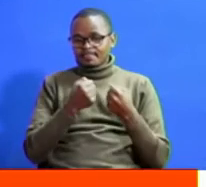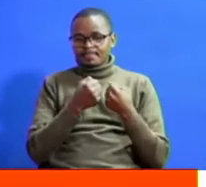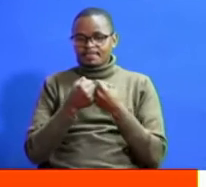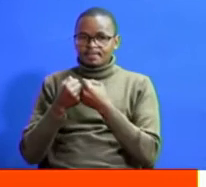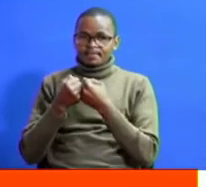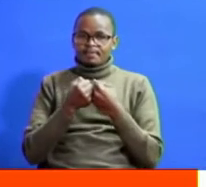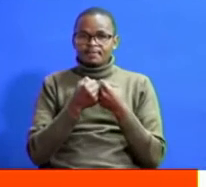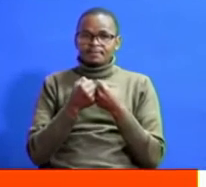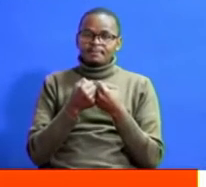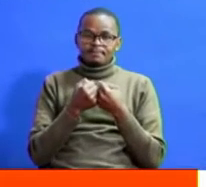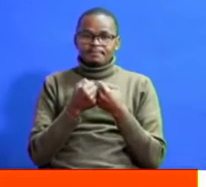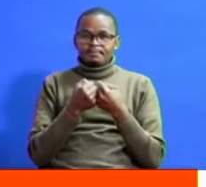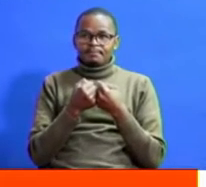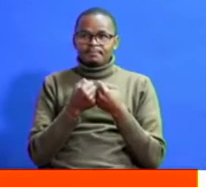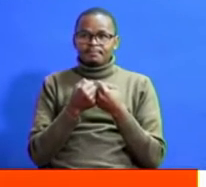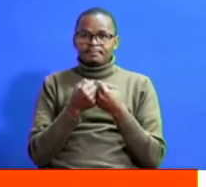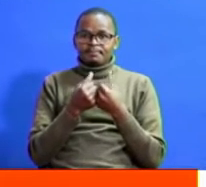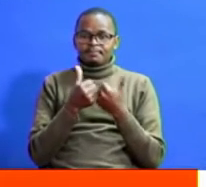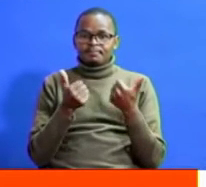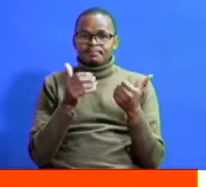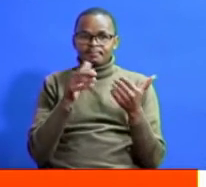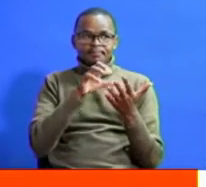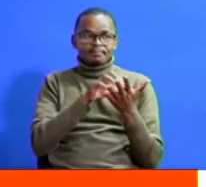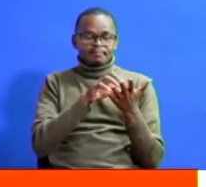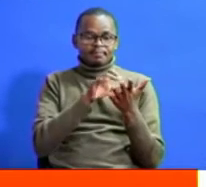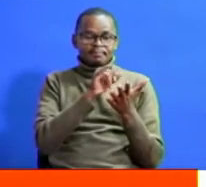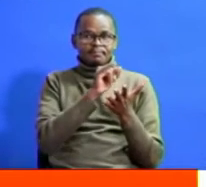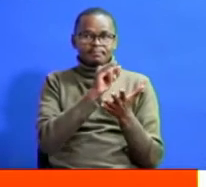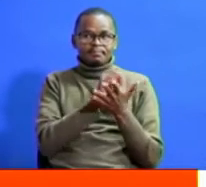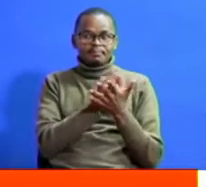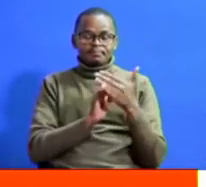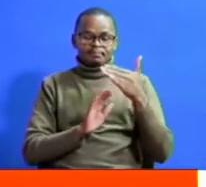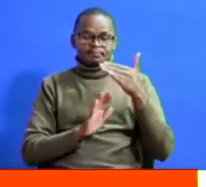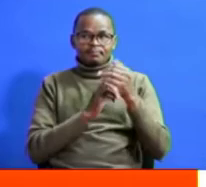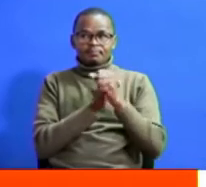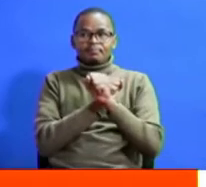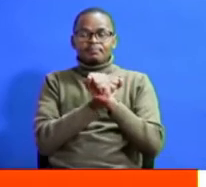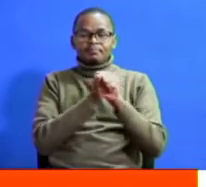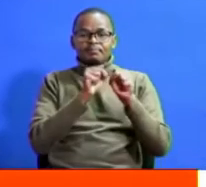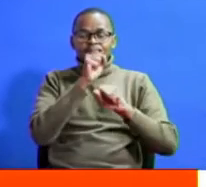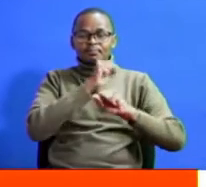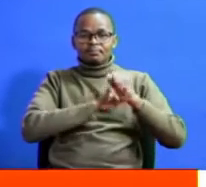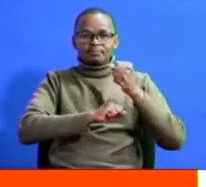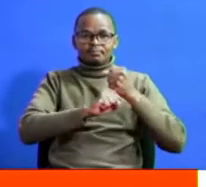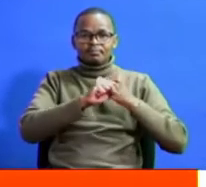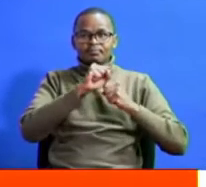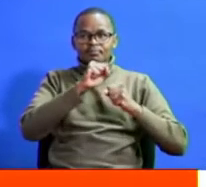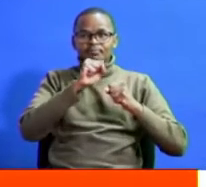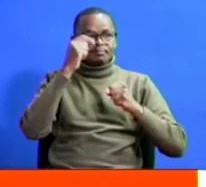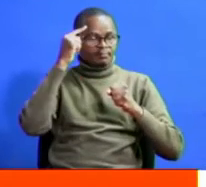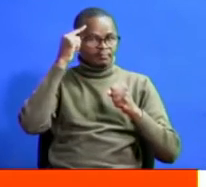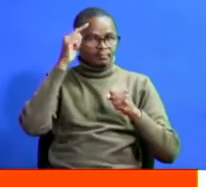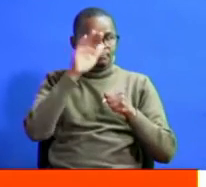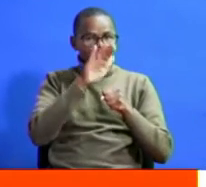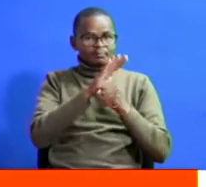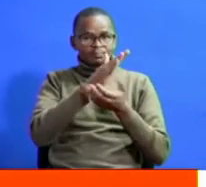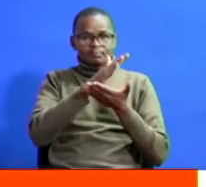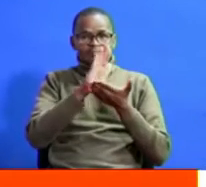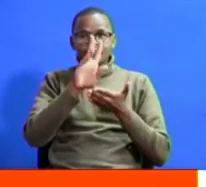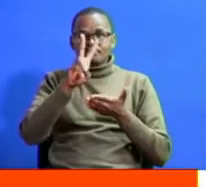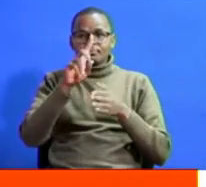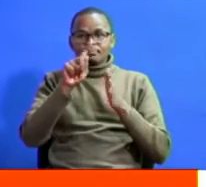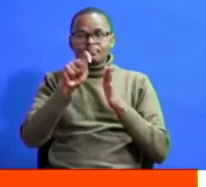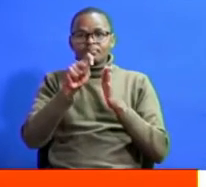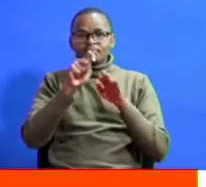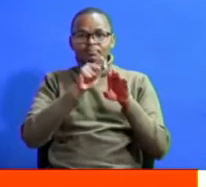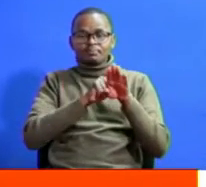been, well, that has been the case, that the deputy president has not been performing for the most part of the second term in